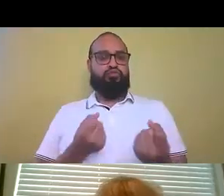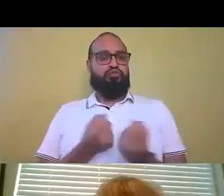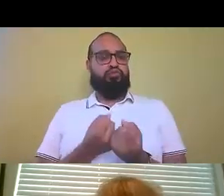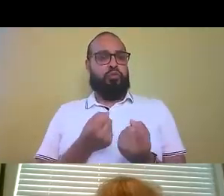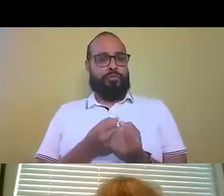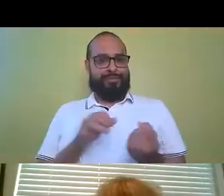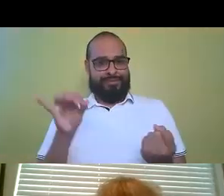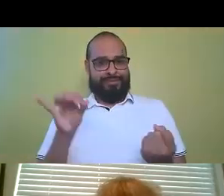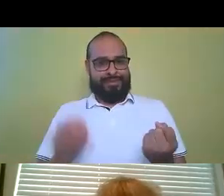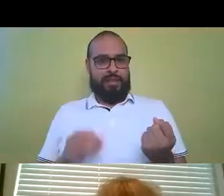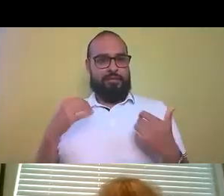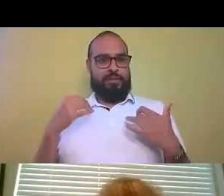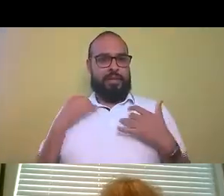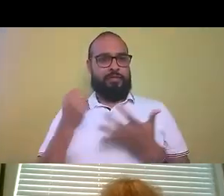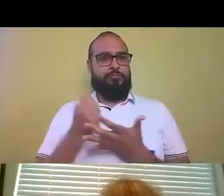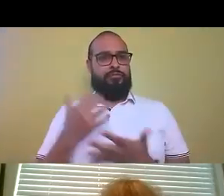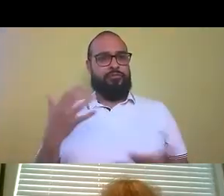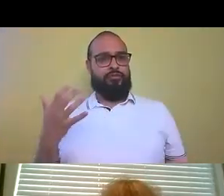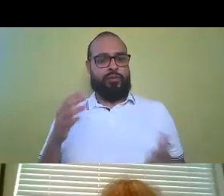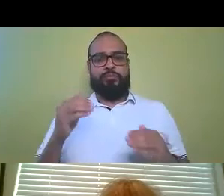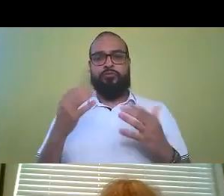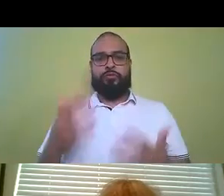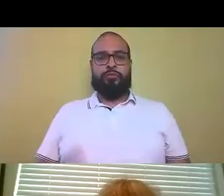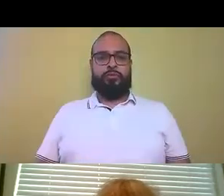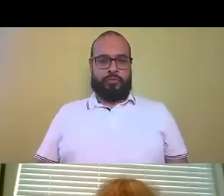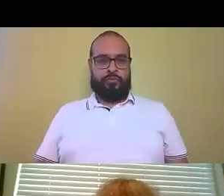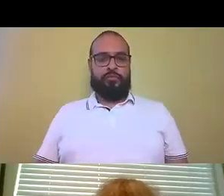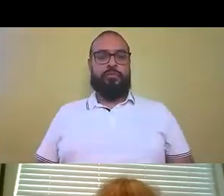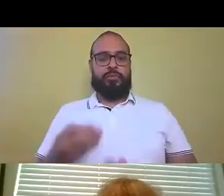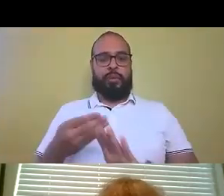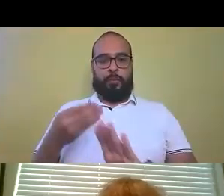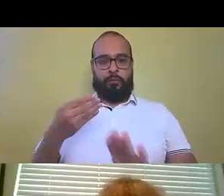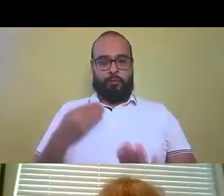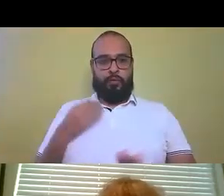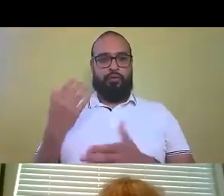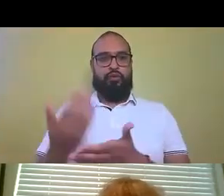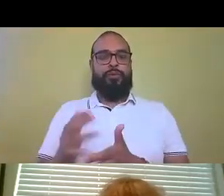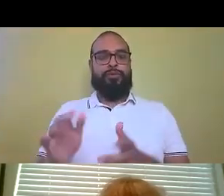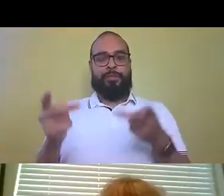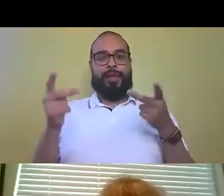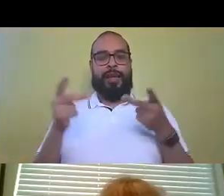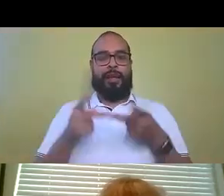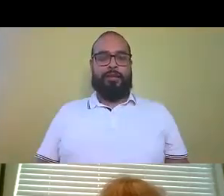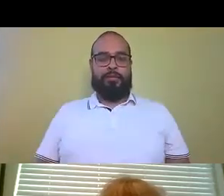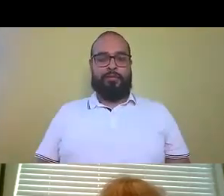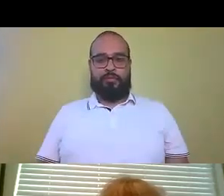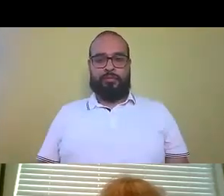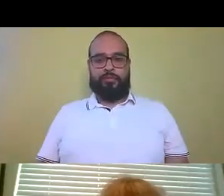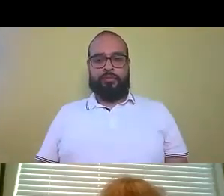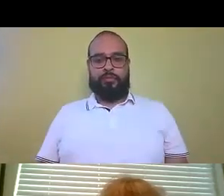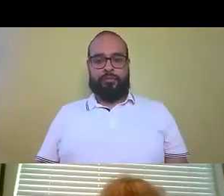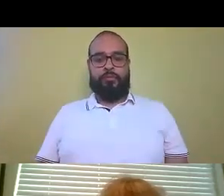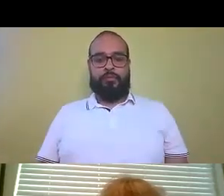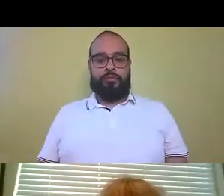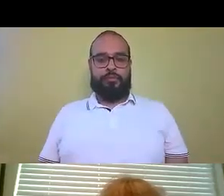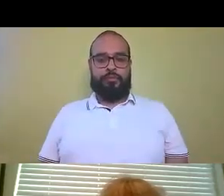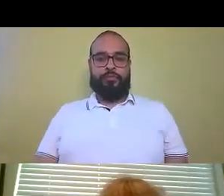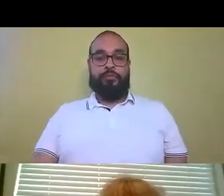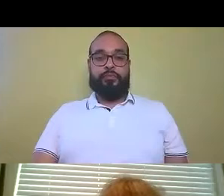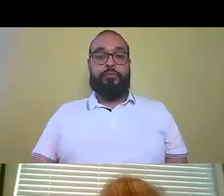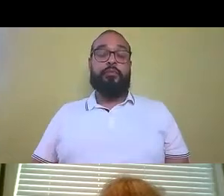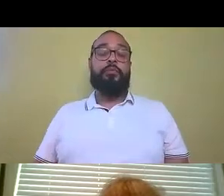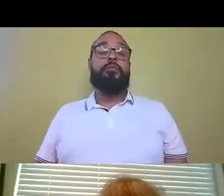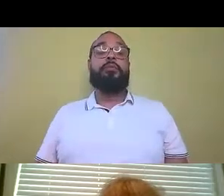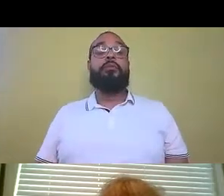rich input before we get to that place where we're seeking, where we're doing the seeking? When we're doing